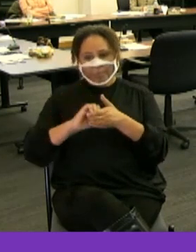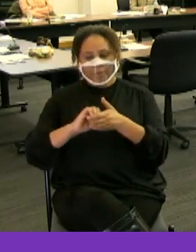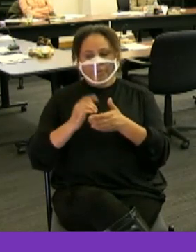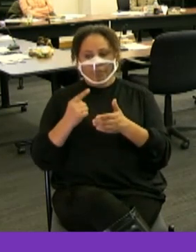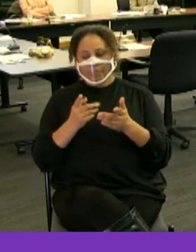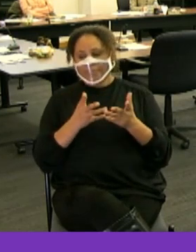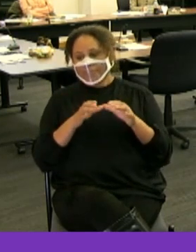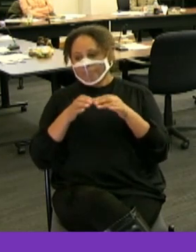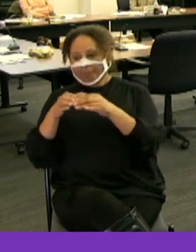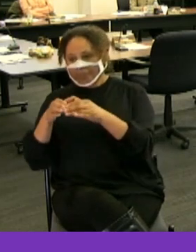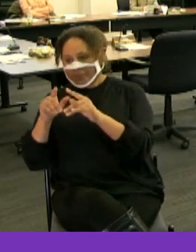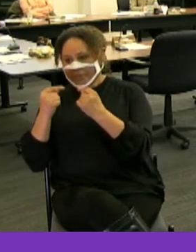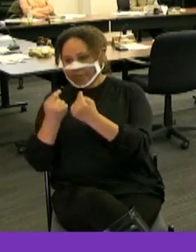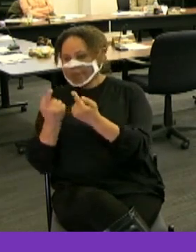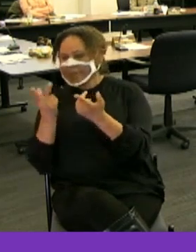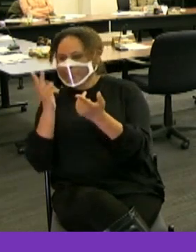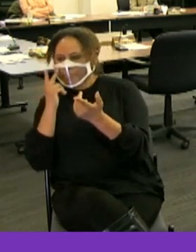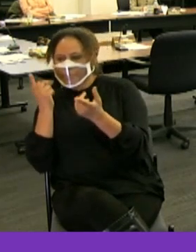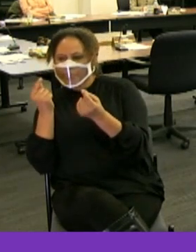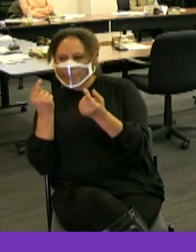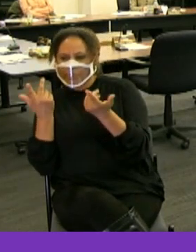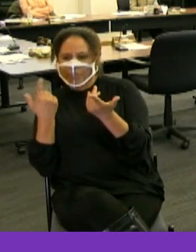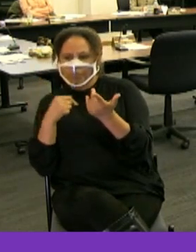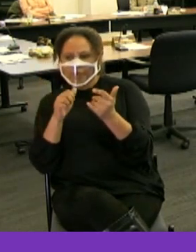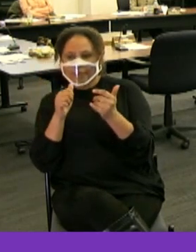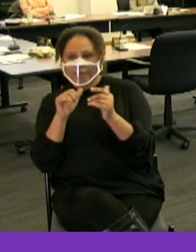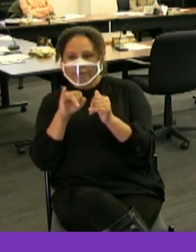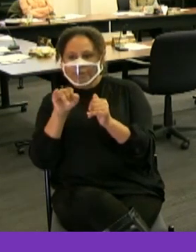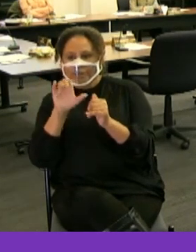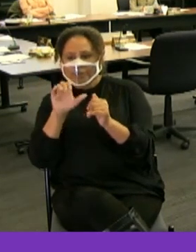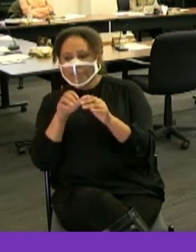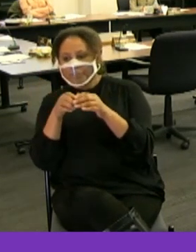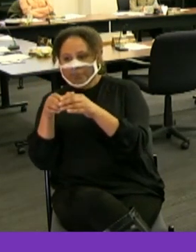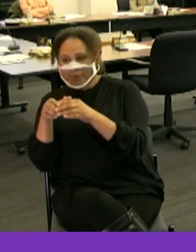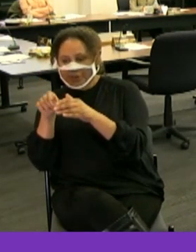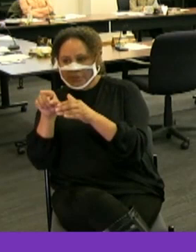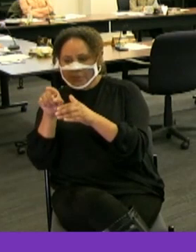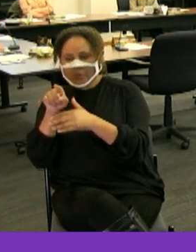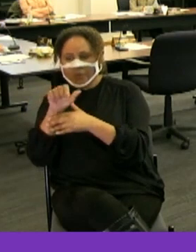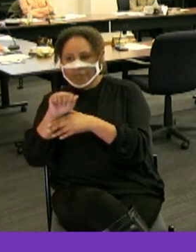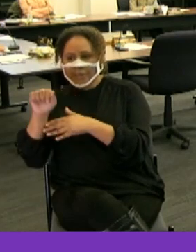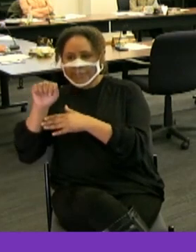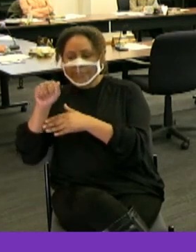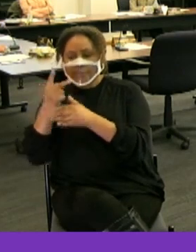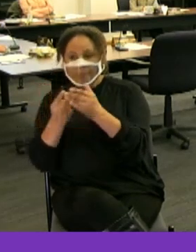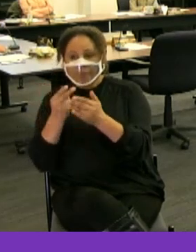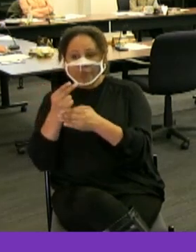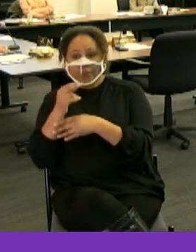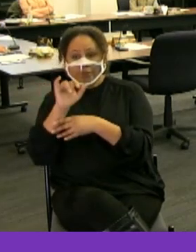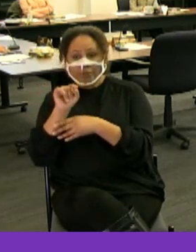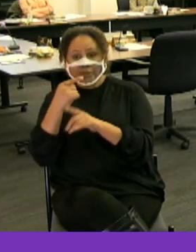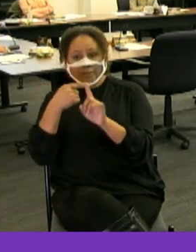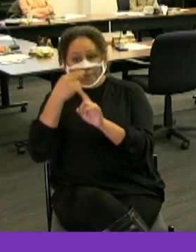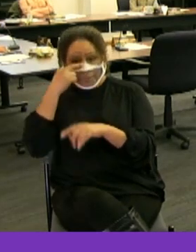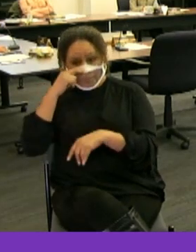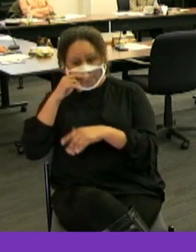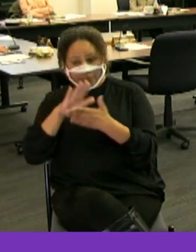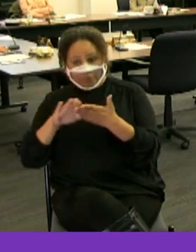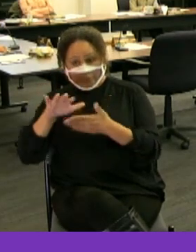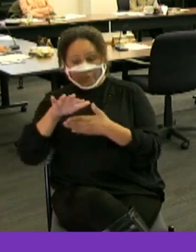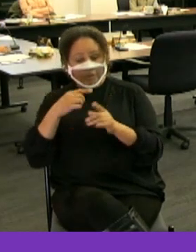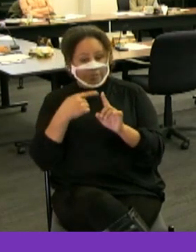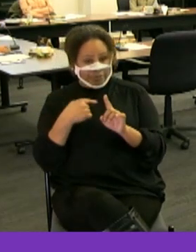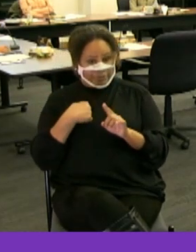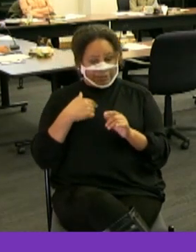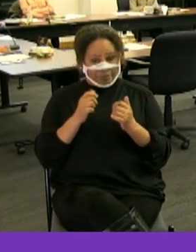team there to see what we can do to bring JJC to the Amazon facilities, both in Joliet and our Romeoville campus. I also met with